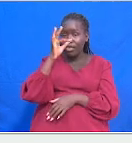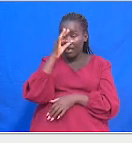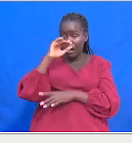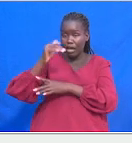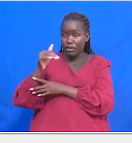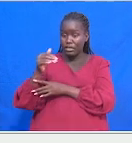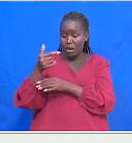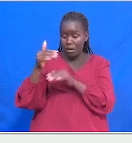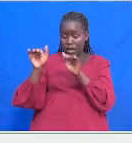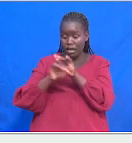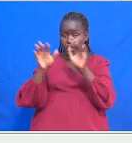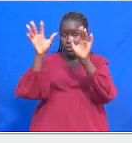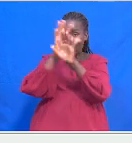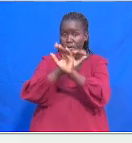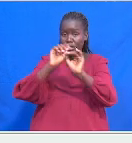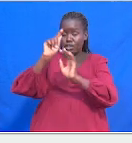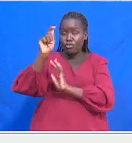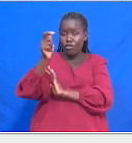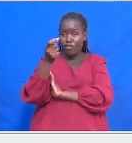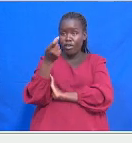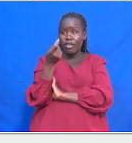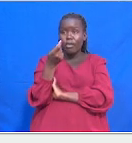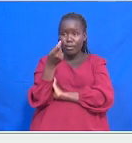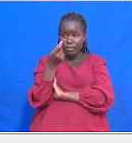as Deputy President of the Republic of Kenya.